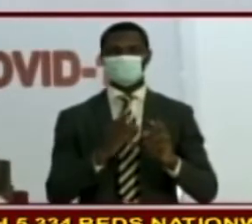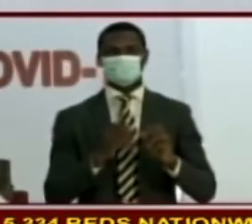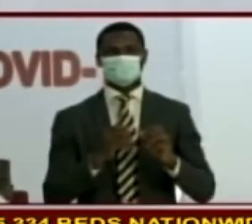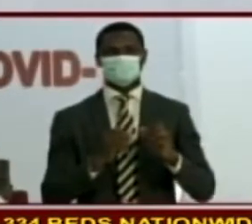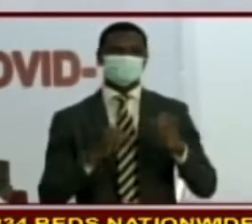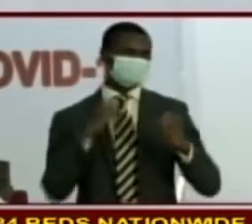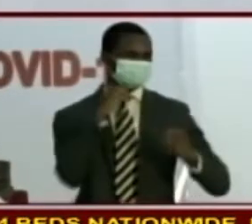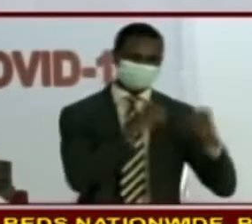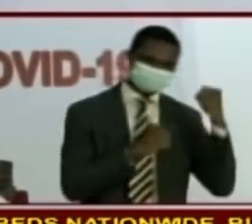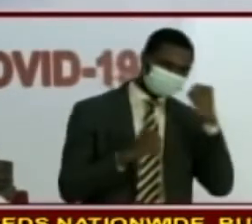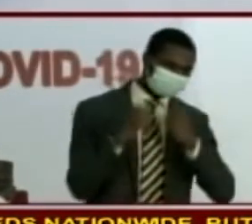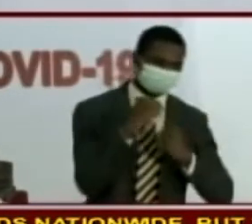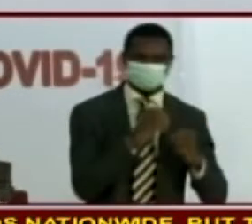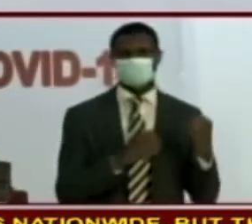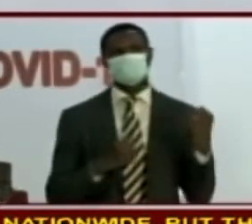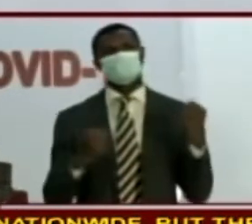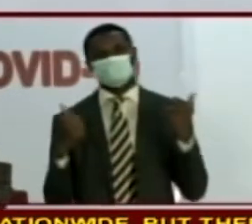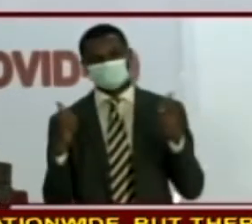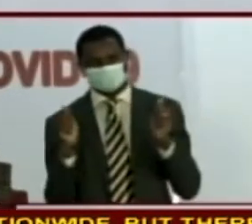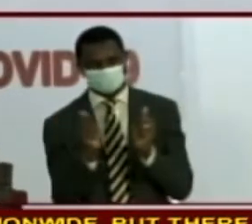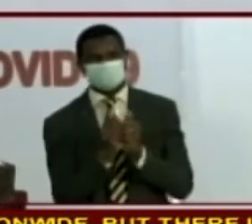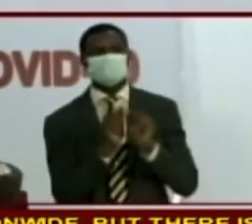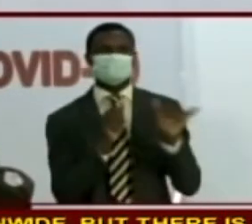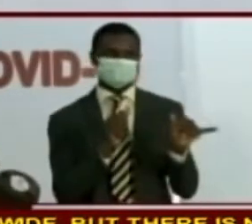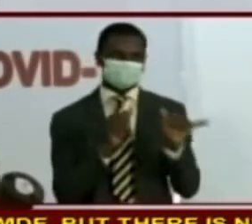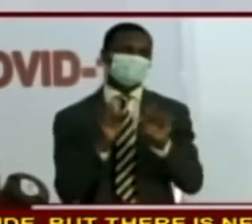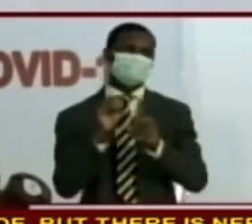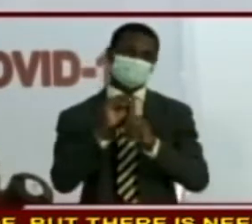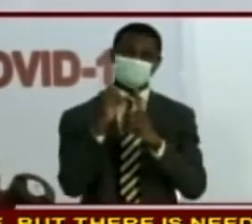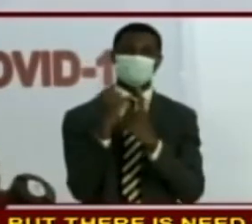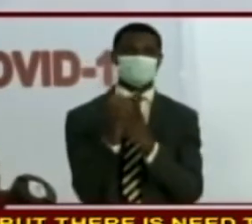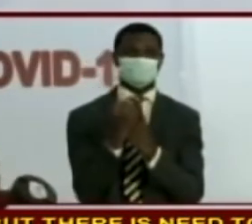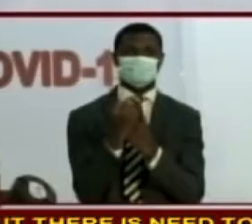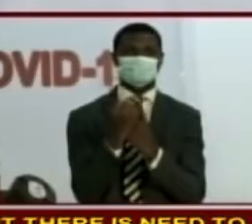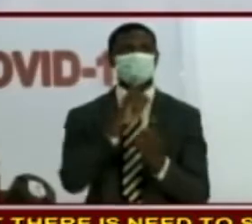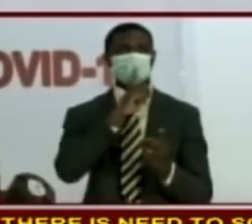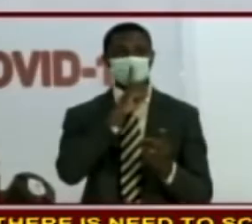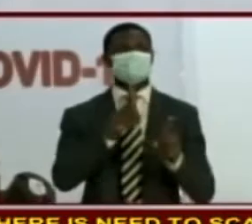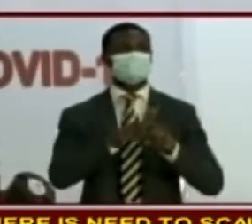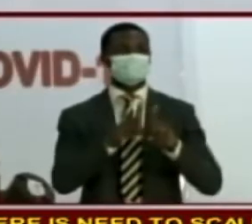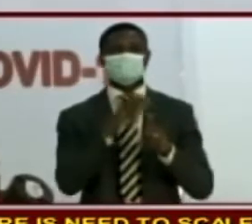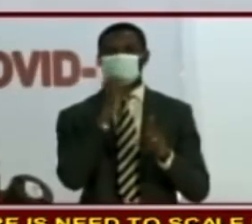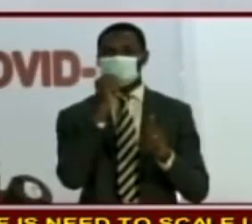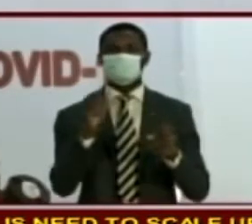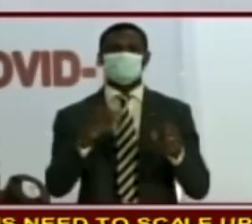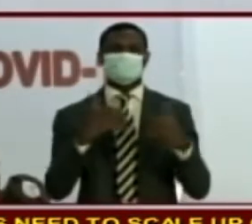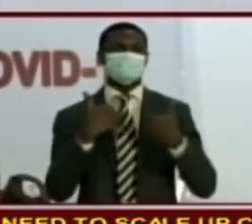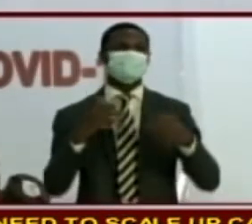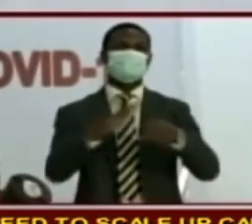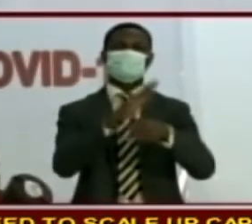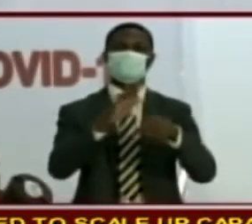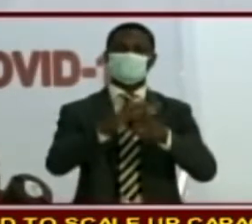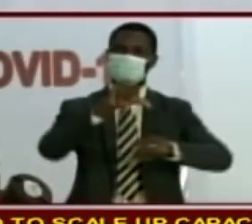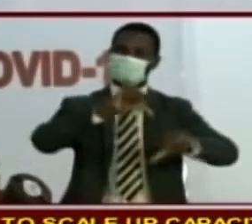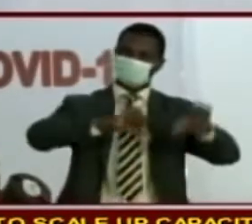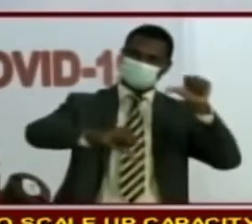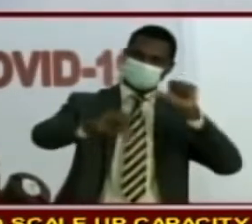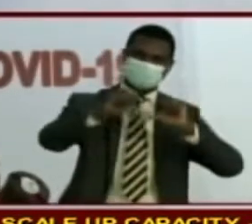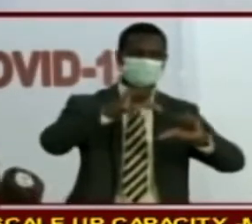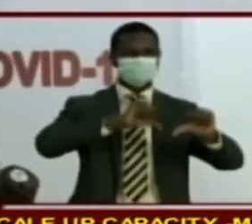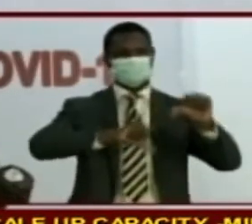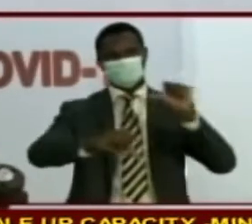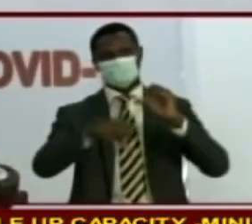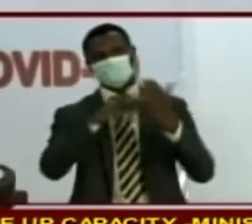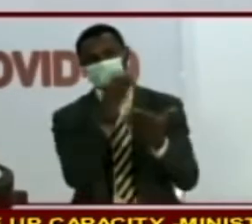they're not straightforward. And there's often not enough scientific evidence to base all our decisions on. So